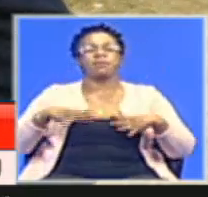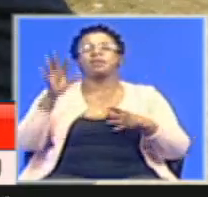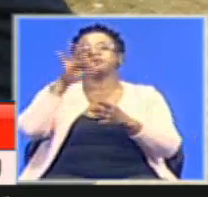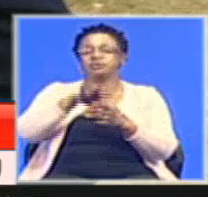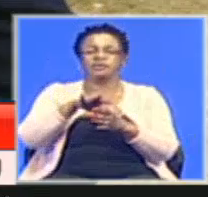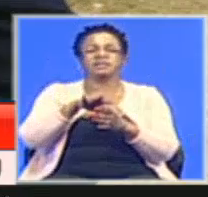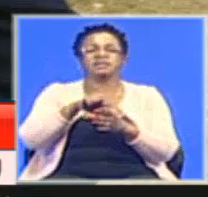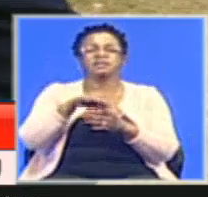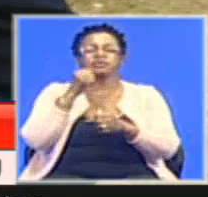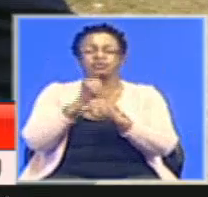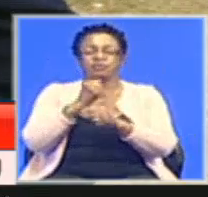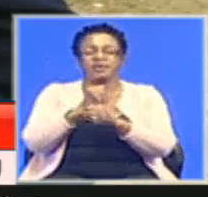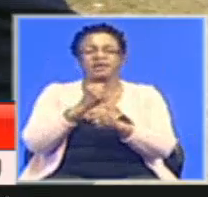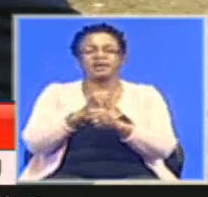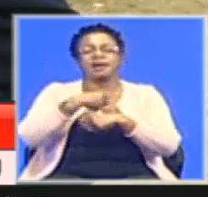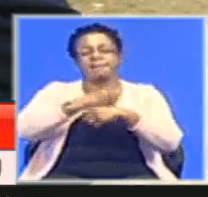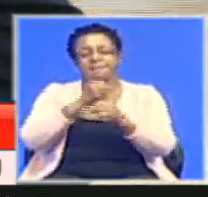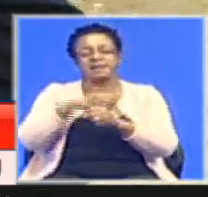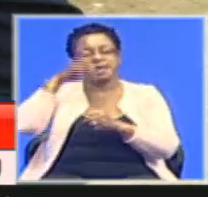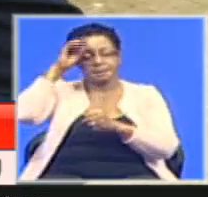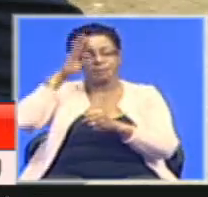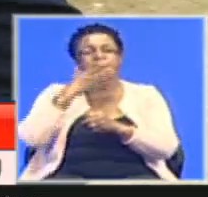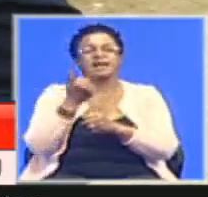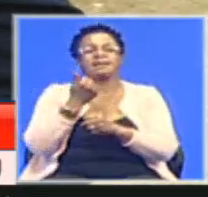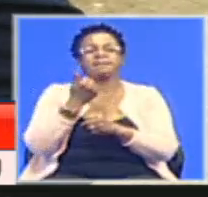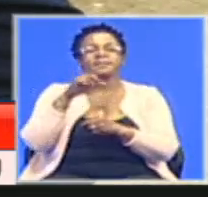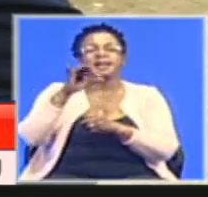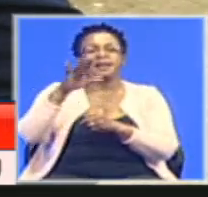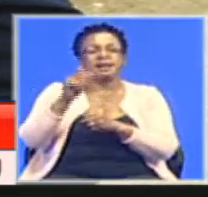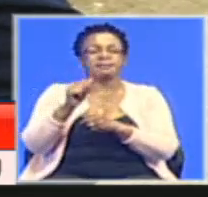more duty to make Kiambu better. Leila Mohamed, NTV, Kiambu.